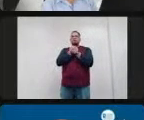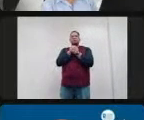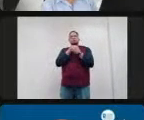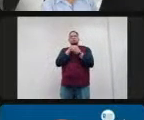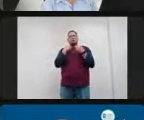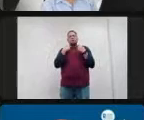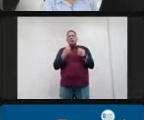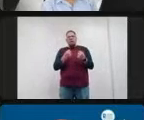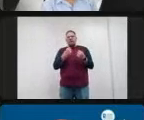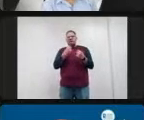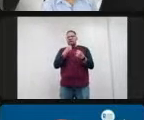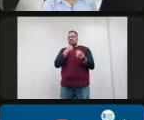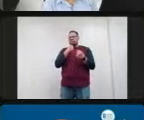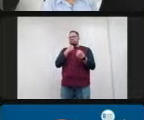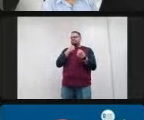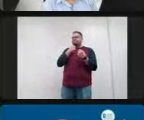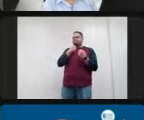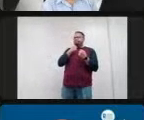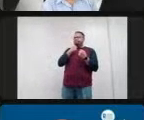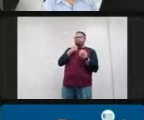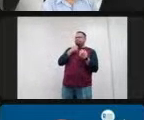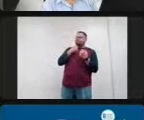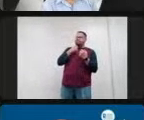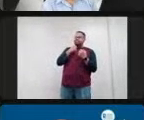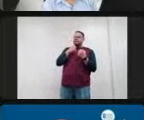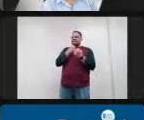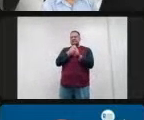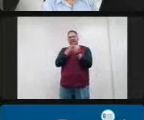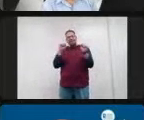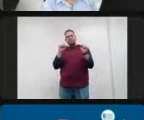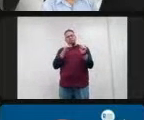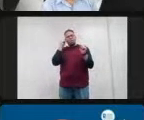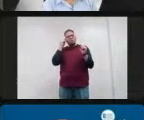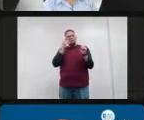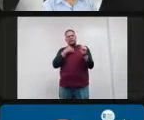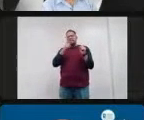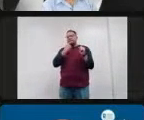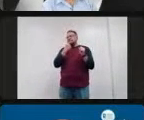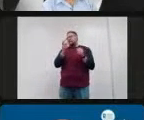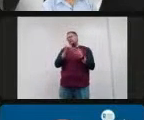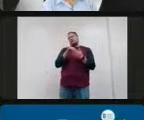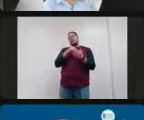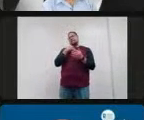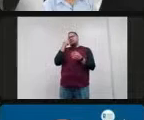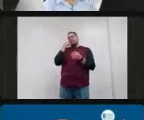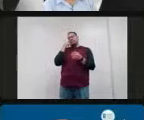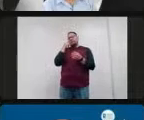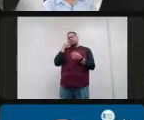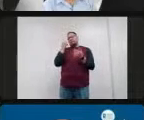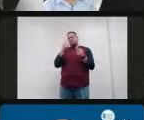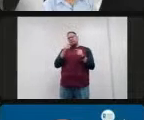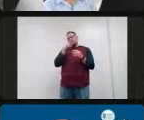non-abusive home. And so I just need to say that I think when I read this and think of